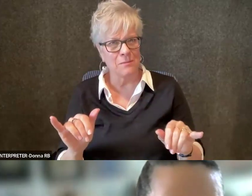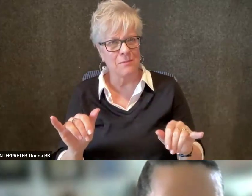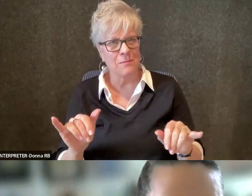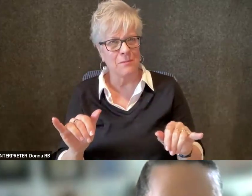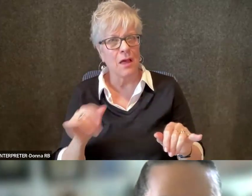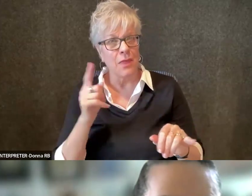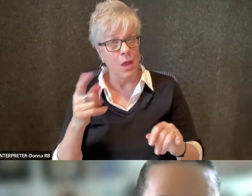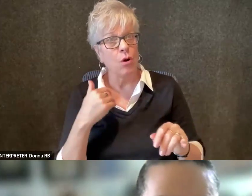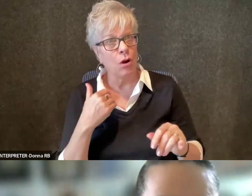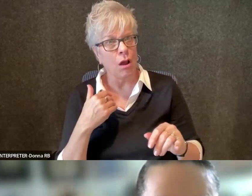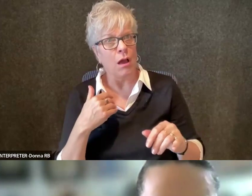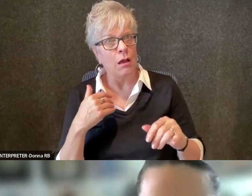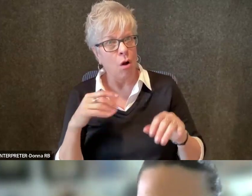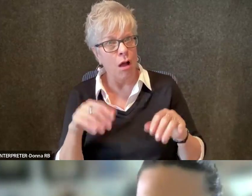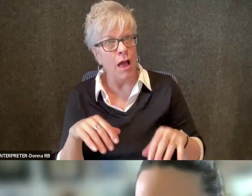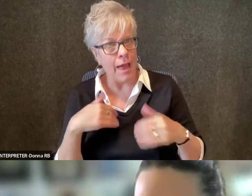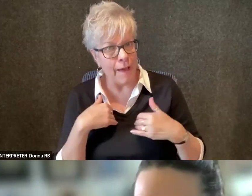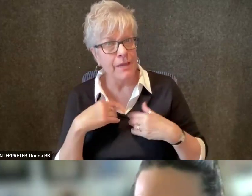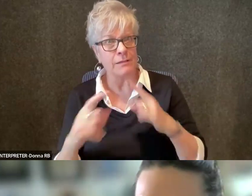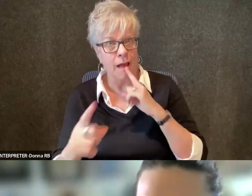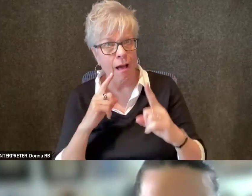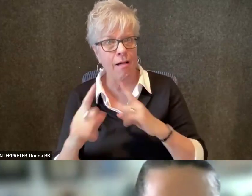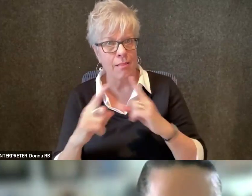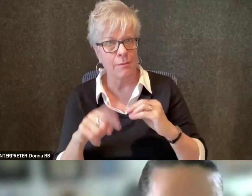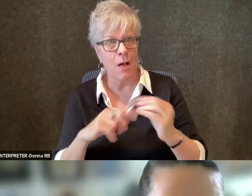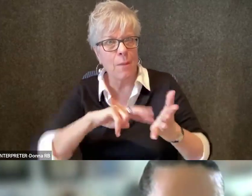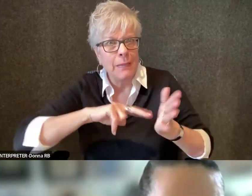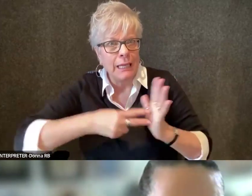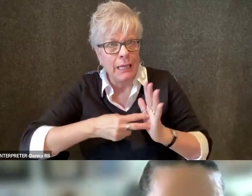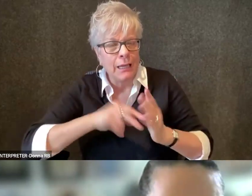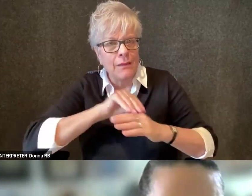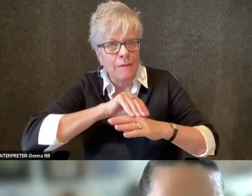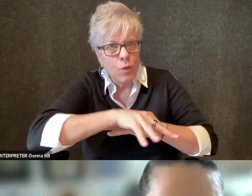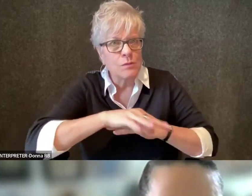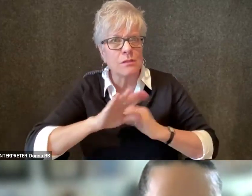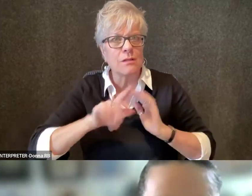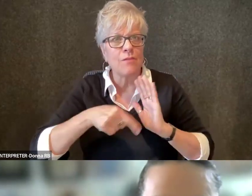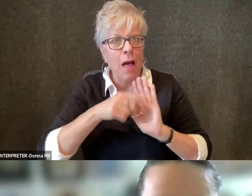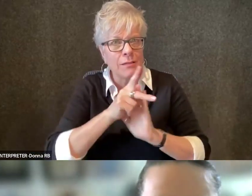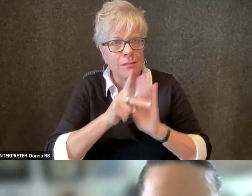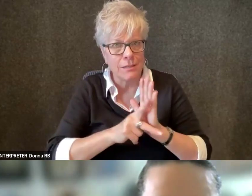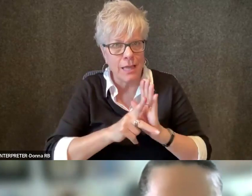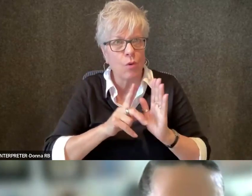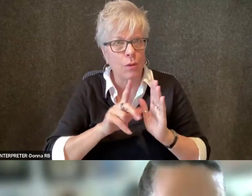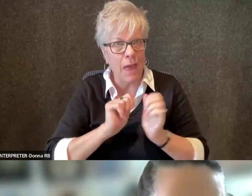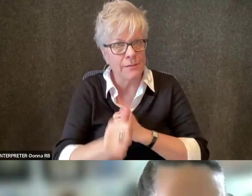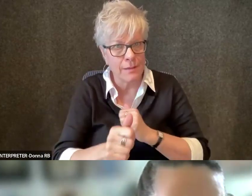having dialogue about the implications of those policies. So